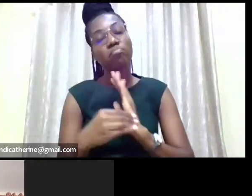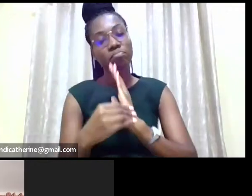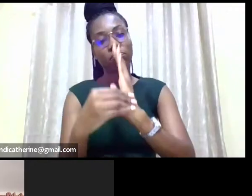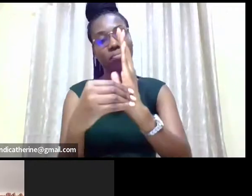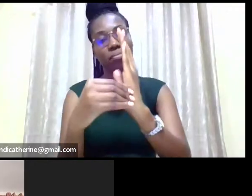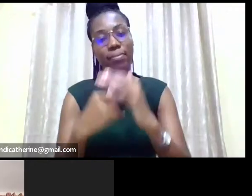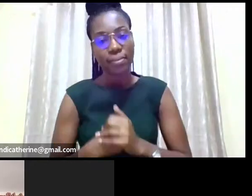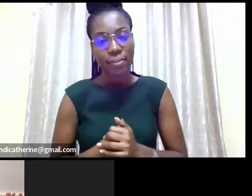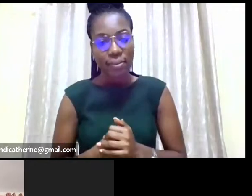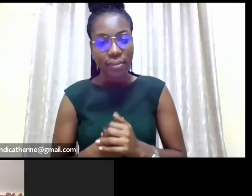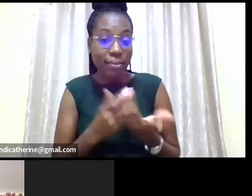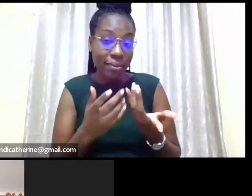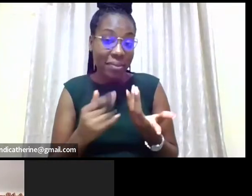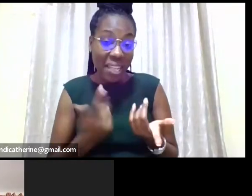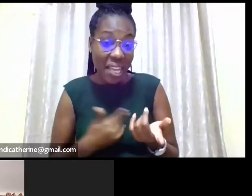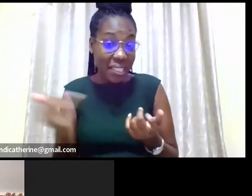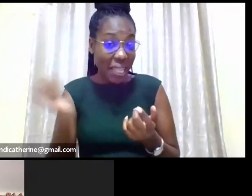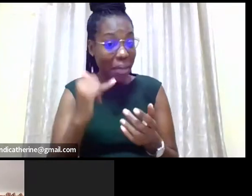We can stick to the plan.